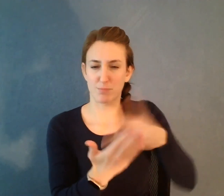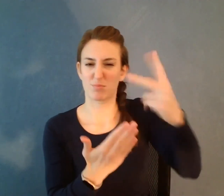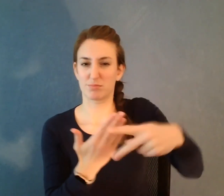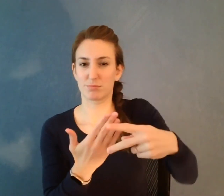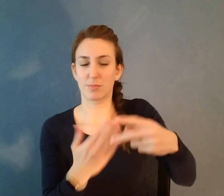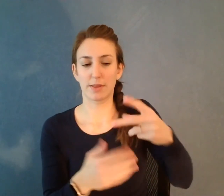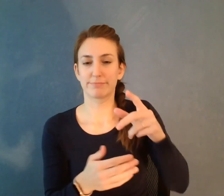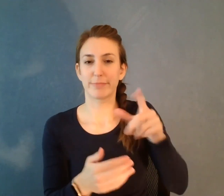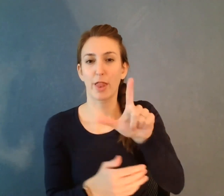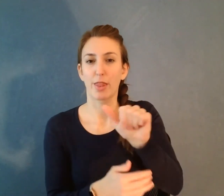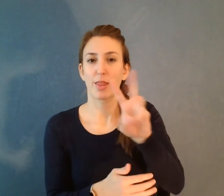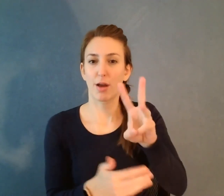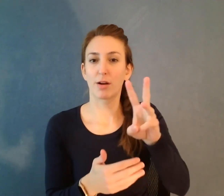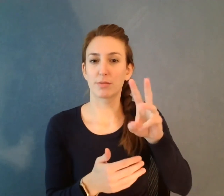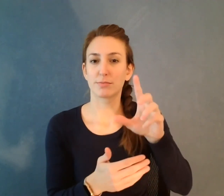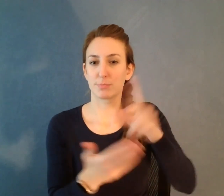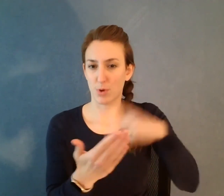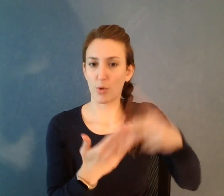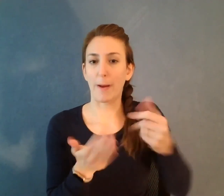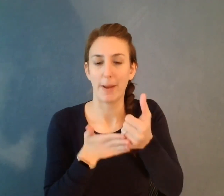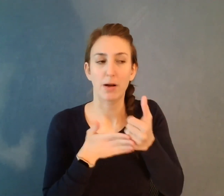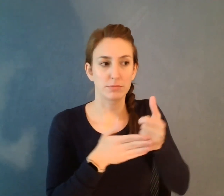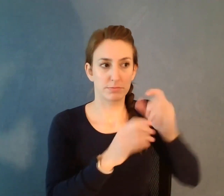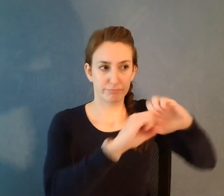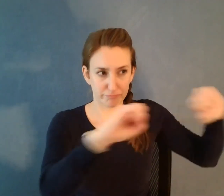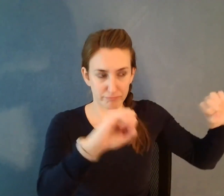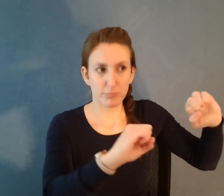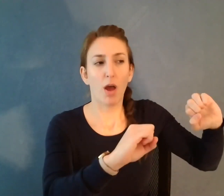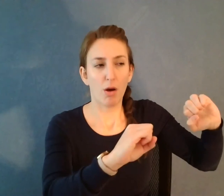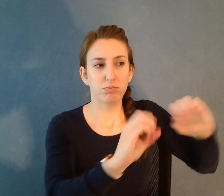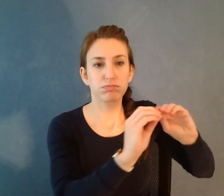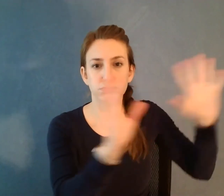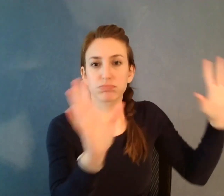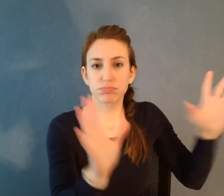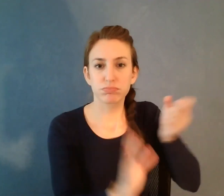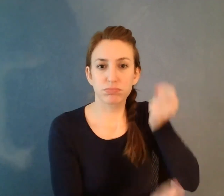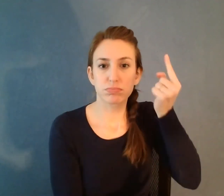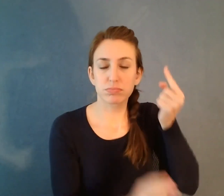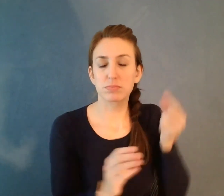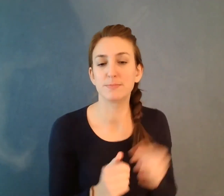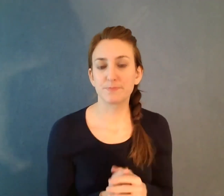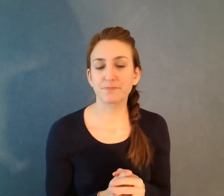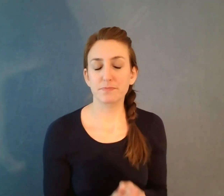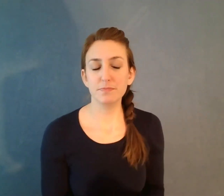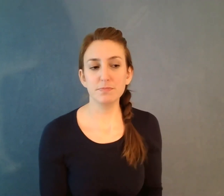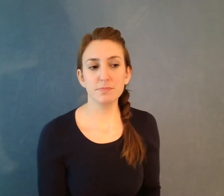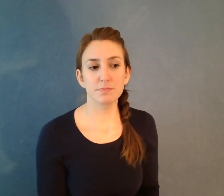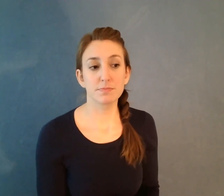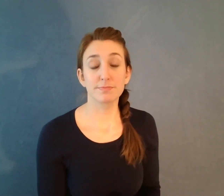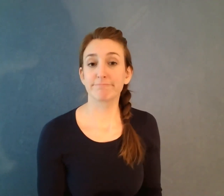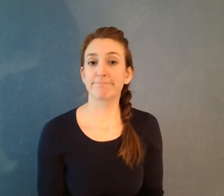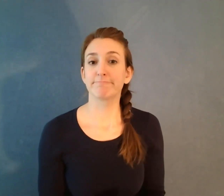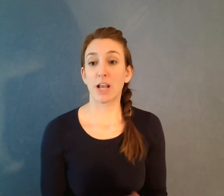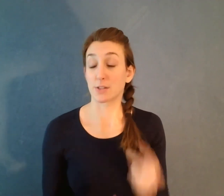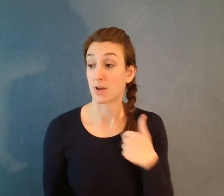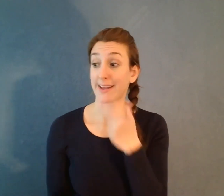is that people hopefully are going to use it for positive things. When I see other people of different races, I get excited about it